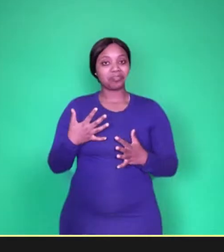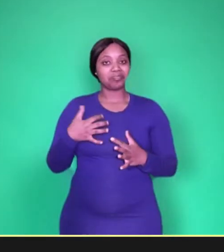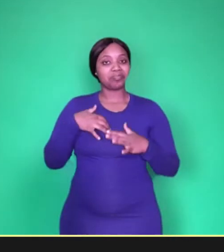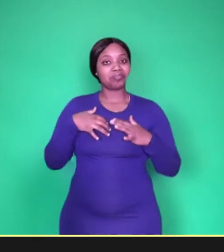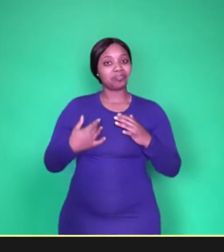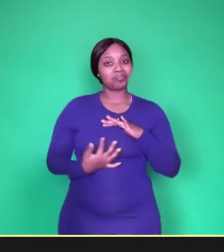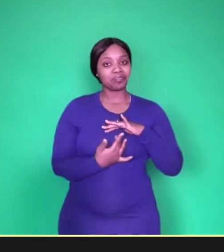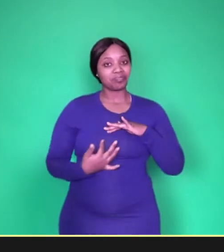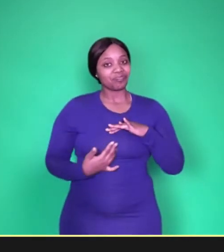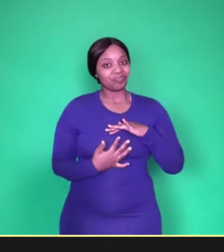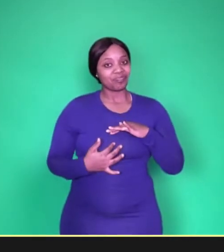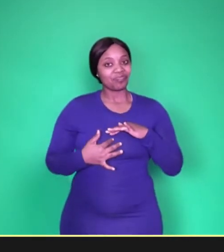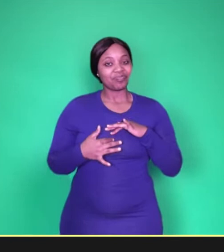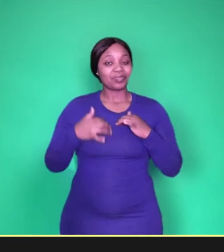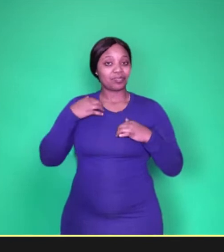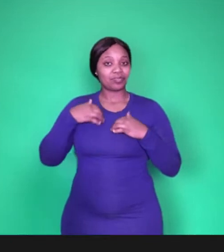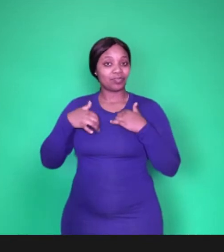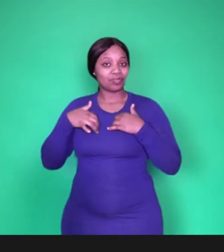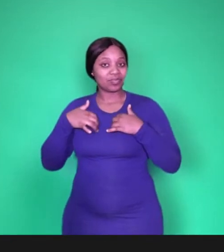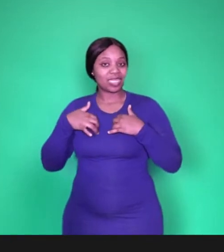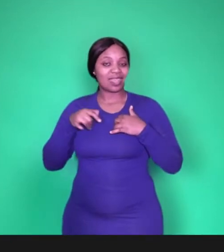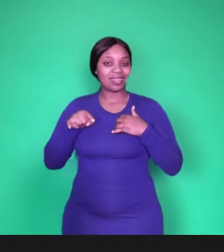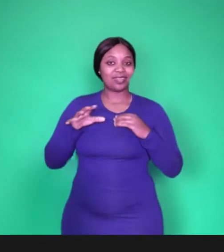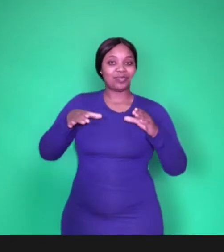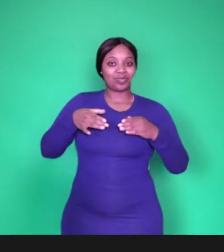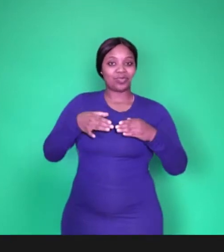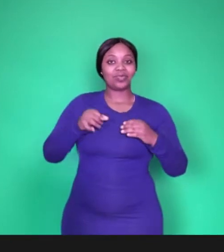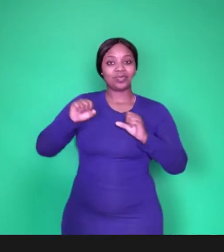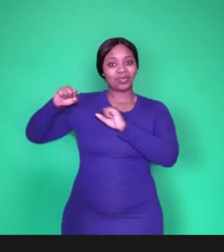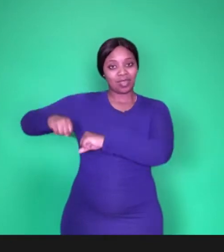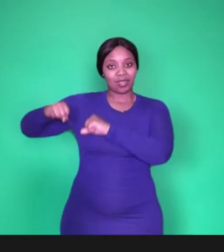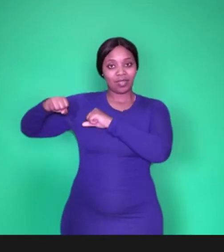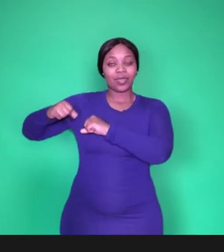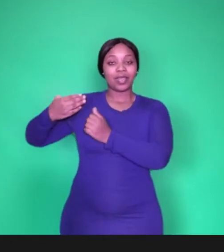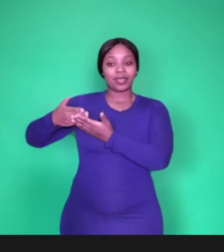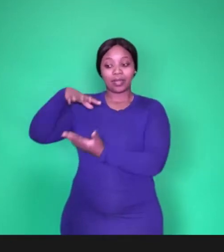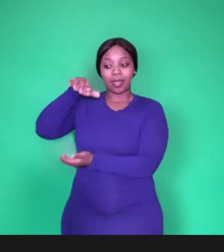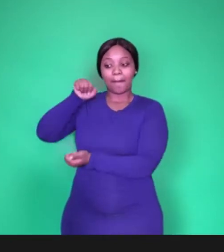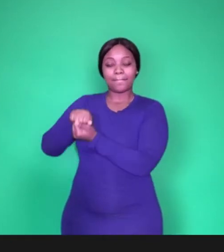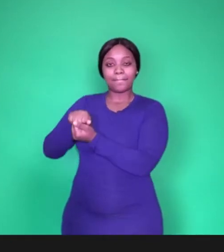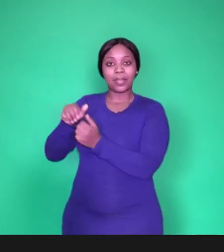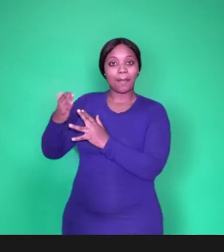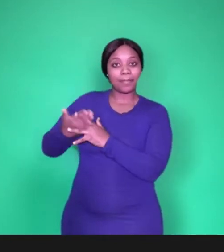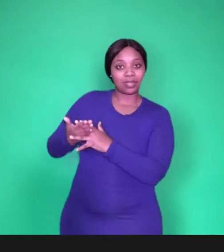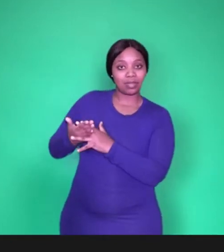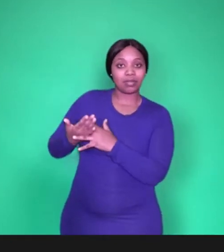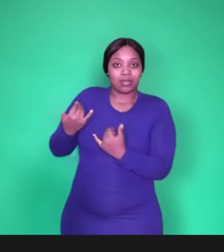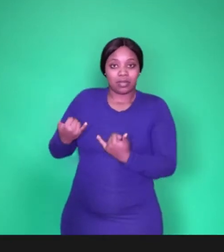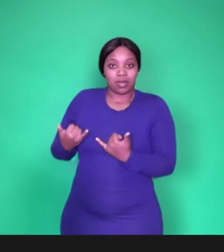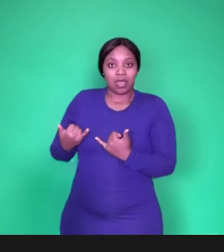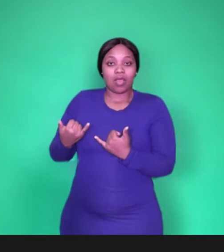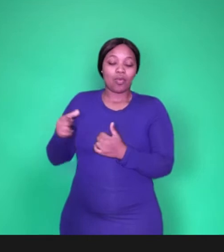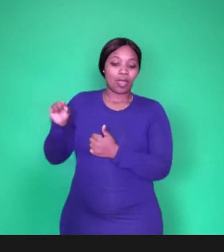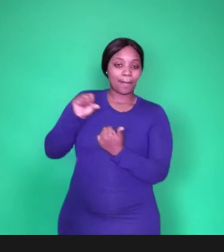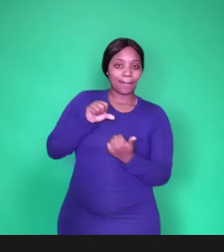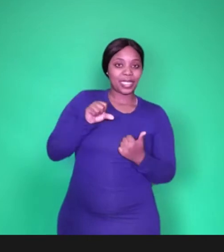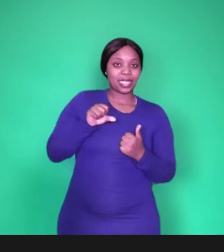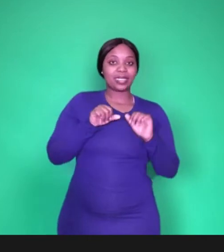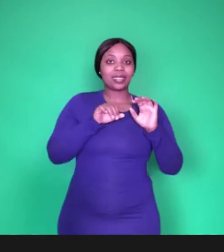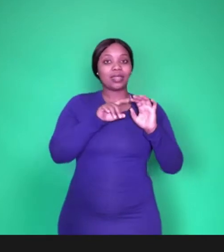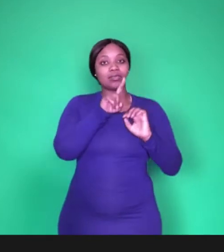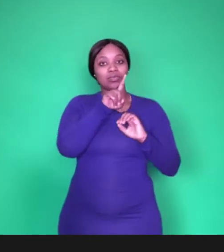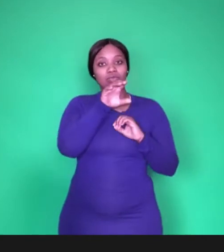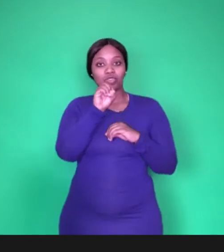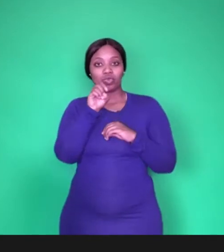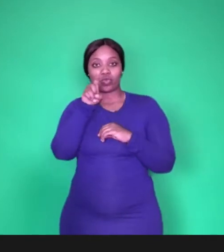session. I agree with you. We can take a 15-minute break now. We can start at 10:45. I